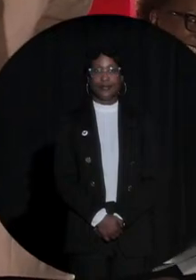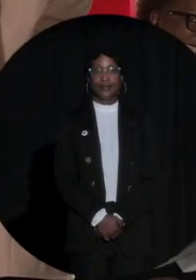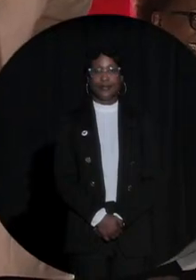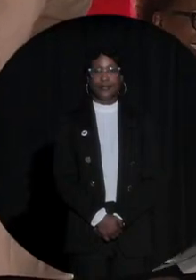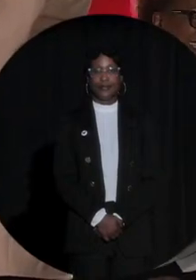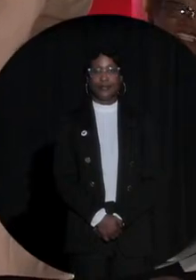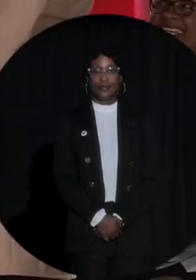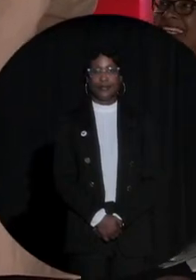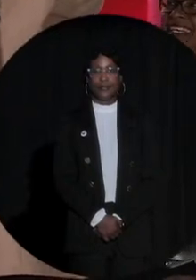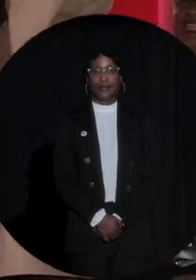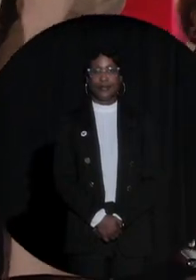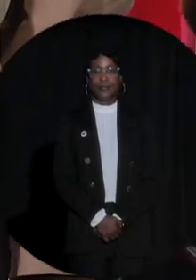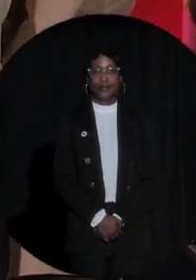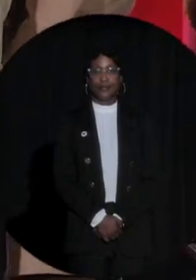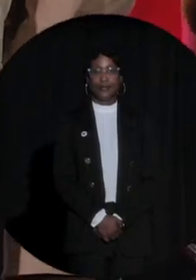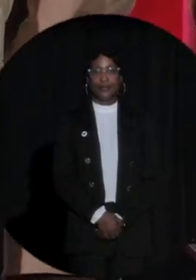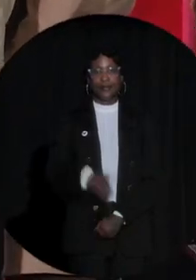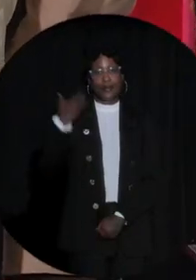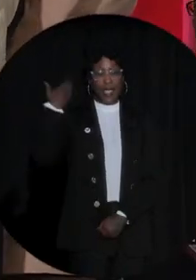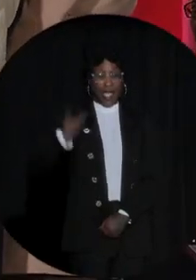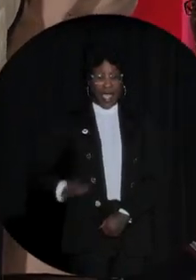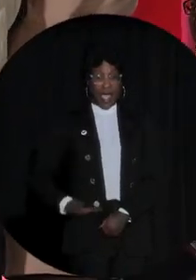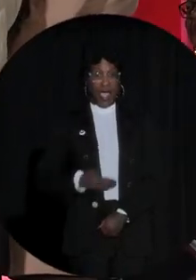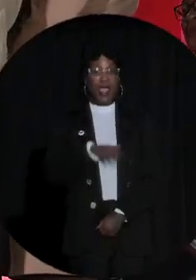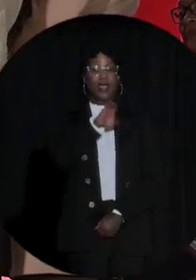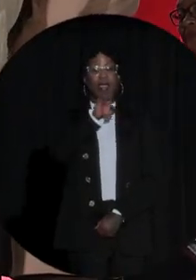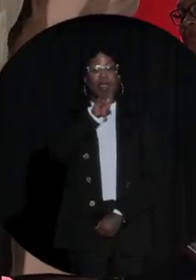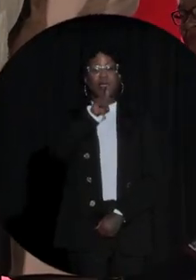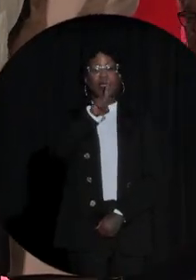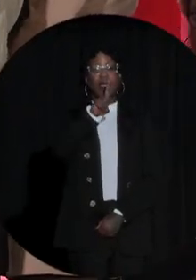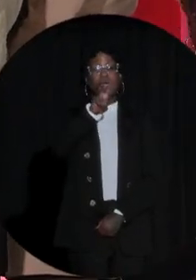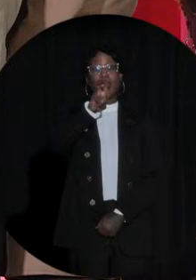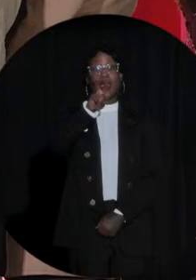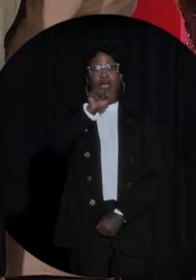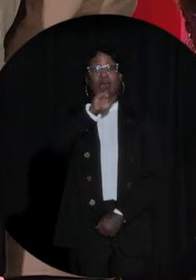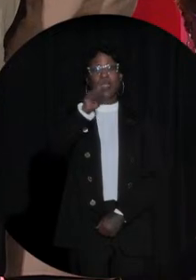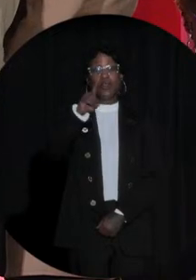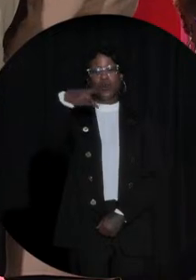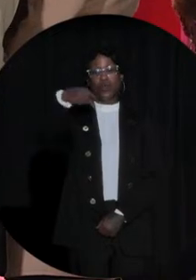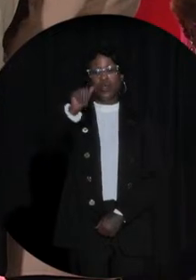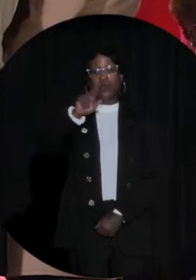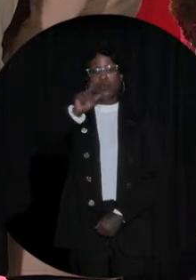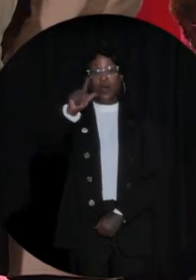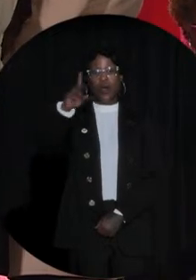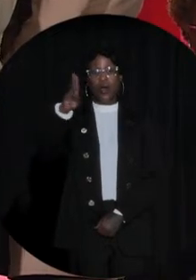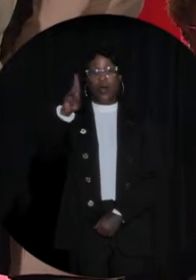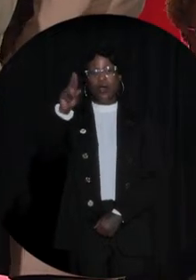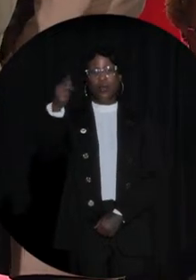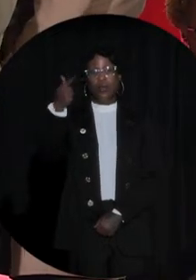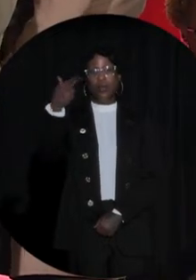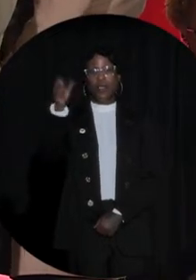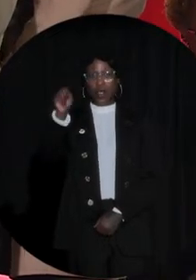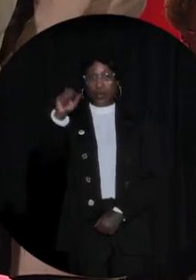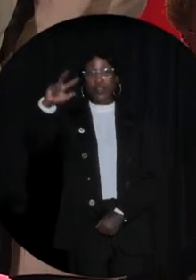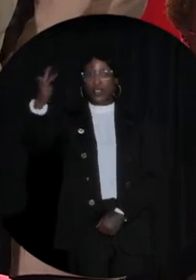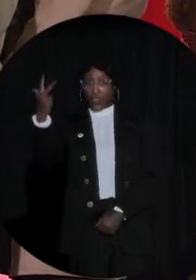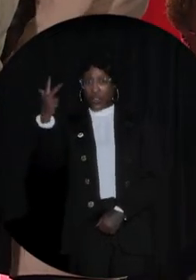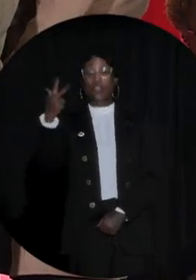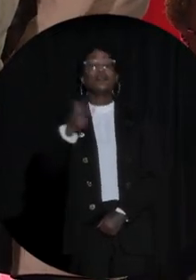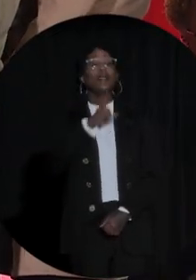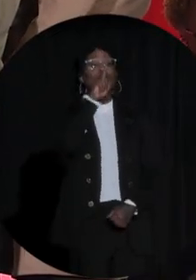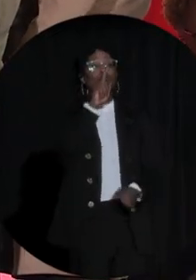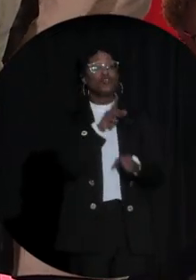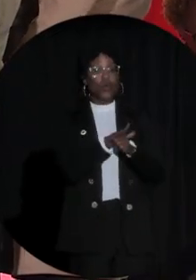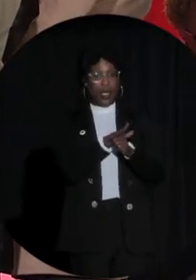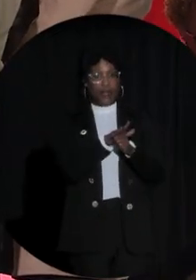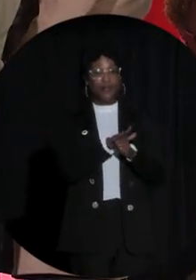I state your name. Edward Paul Burroughs III. Do solemnly swear. Do solemnly swear. That I will